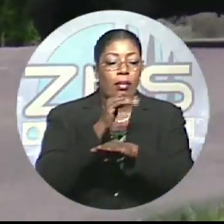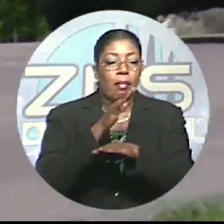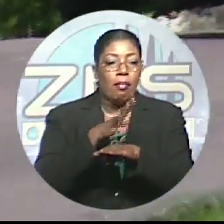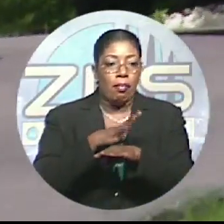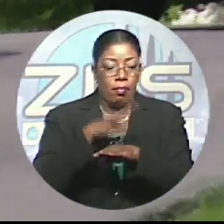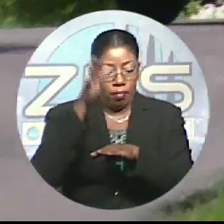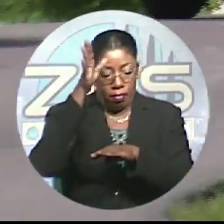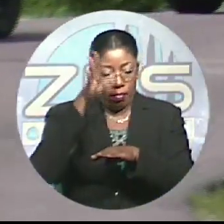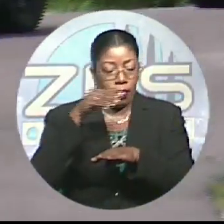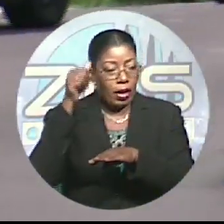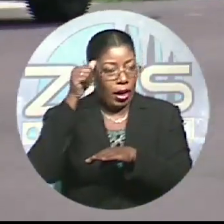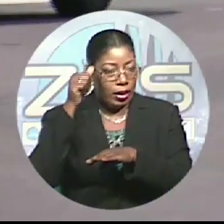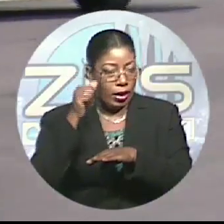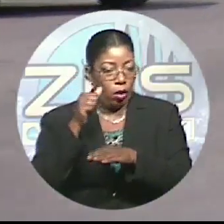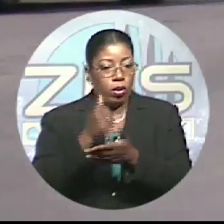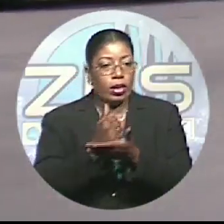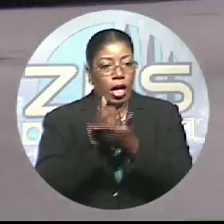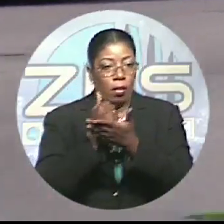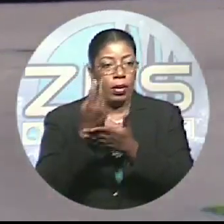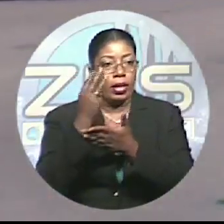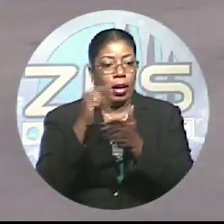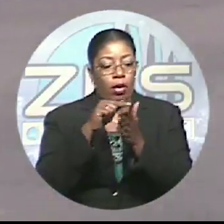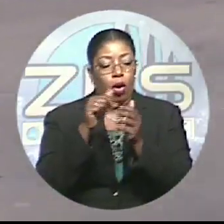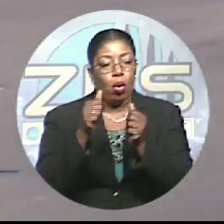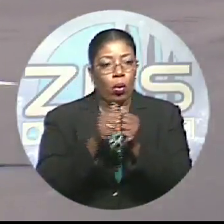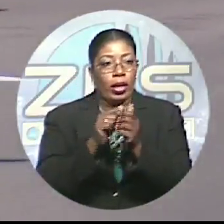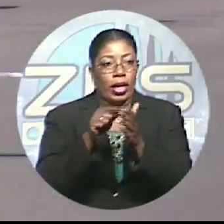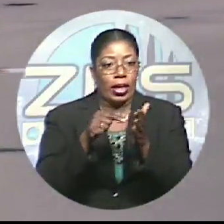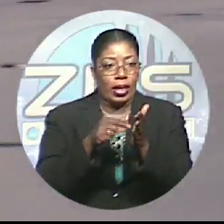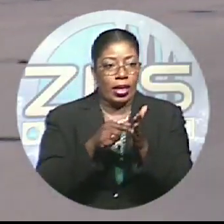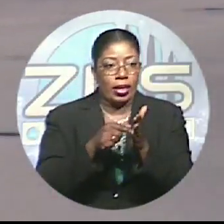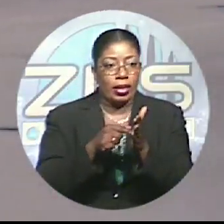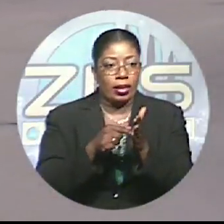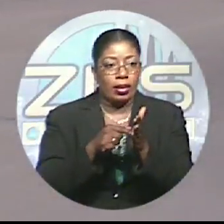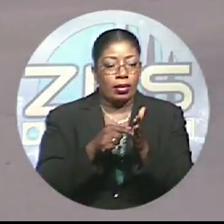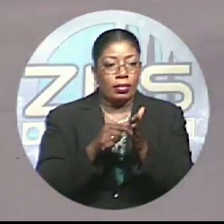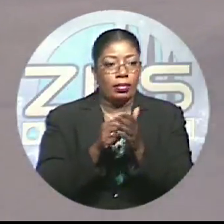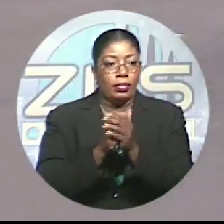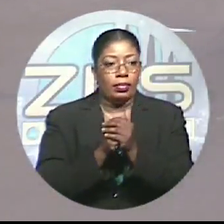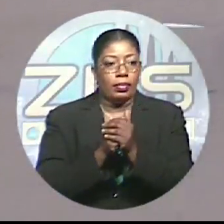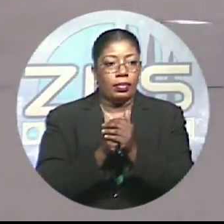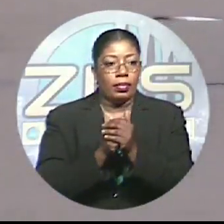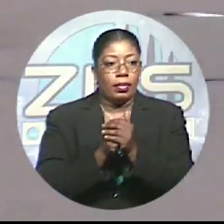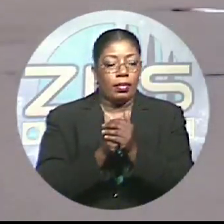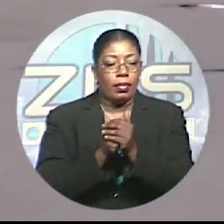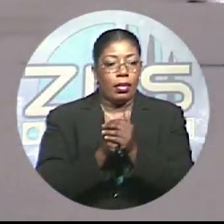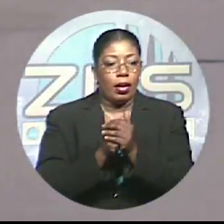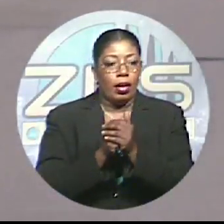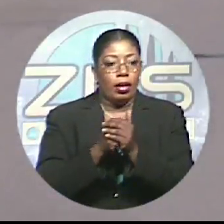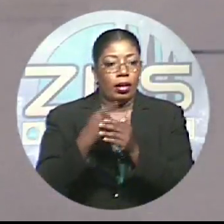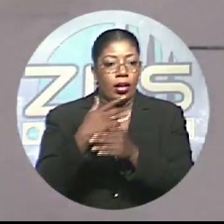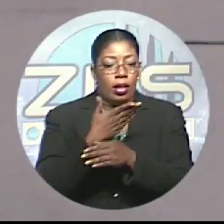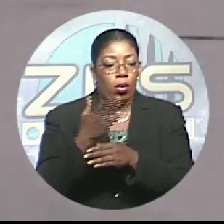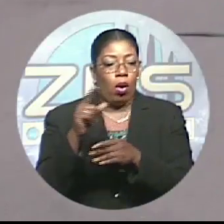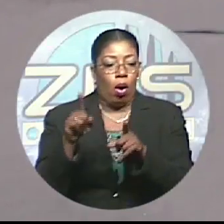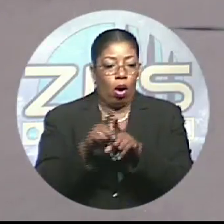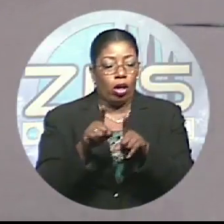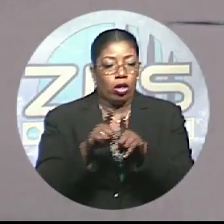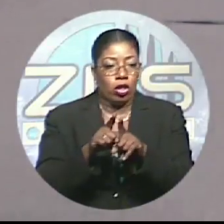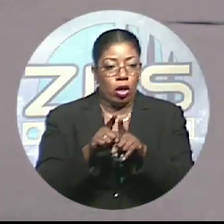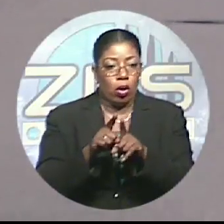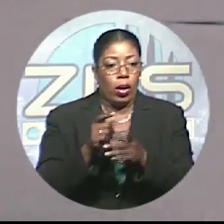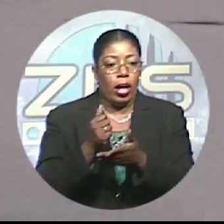female were assisting them with this investigation. Police had confirmed in its crime report late Monday afternoon that they were also assisting them with getting